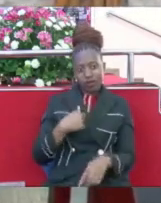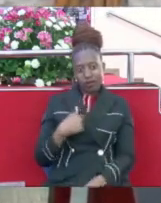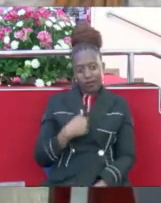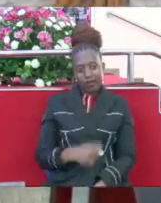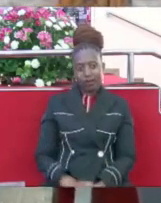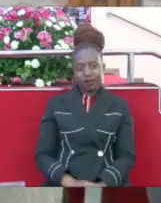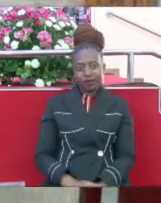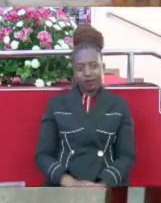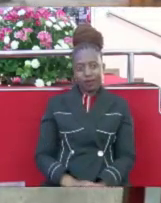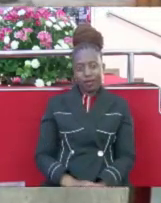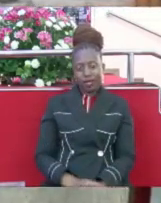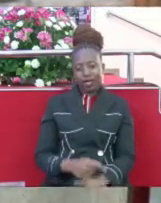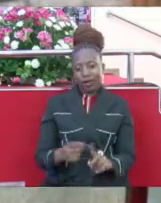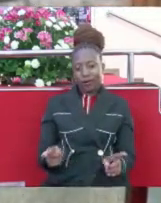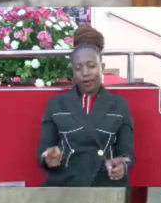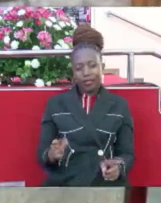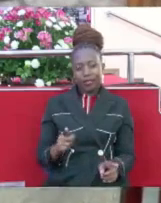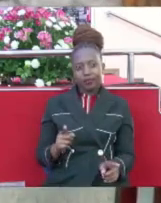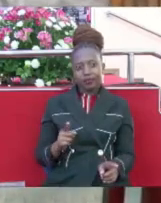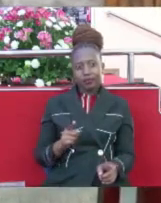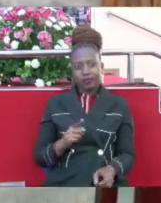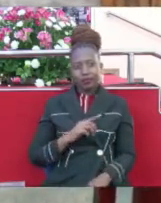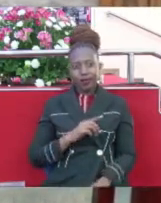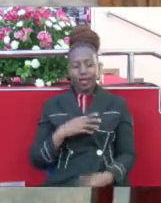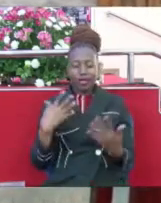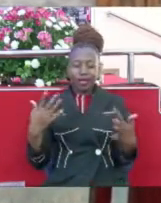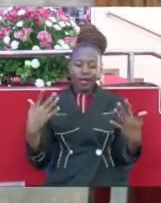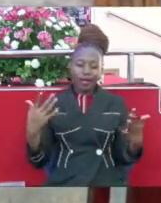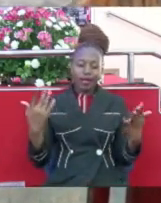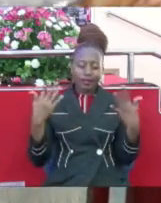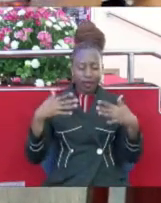But His mercy seat is always open. And He's